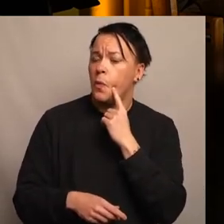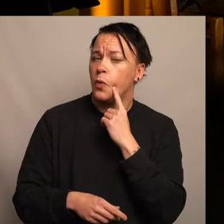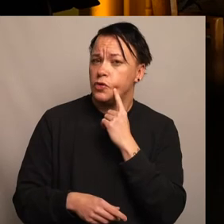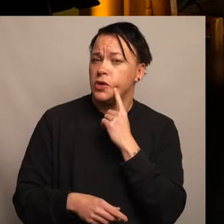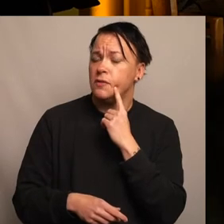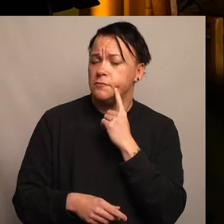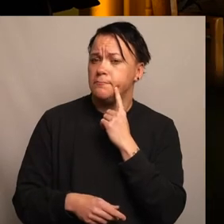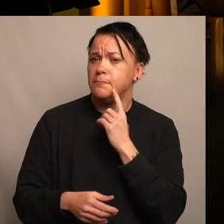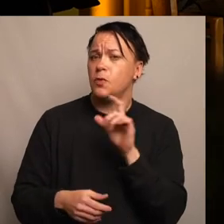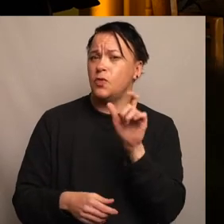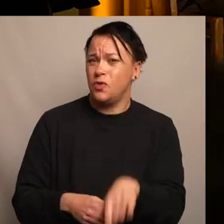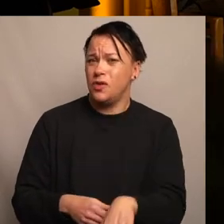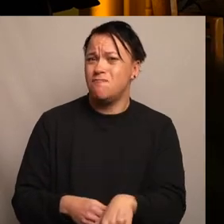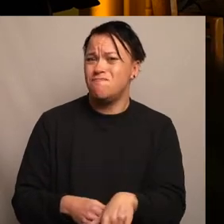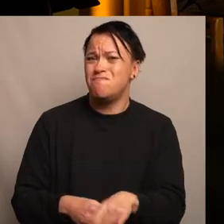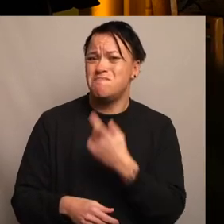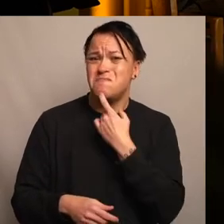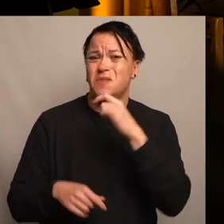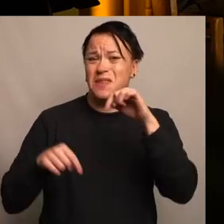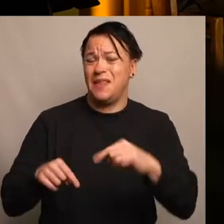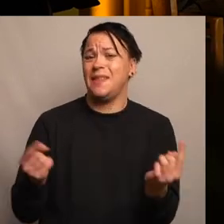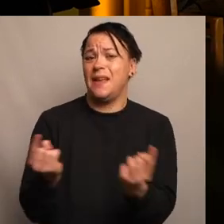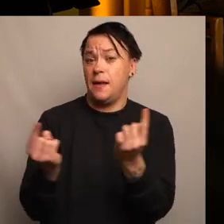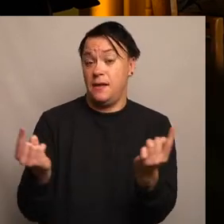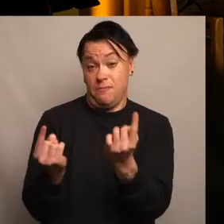it very much resonates